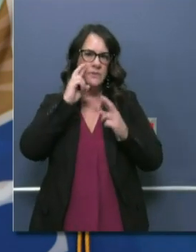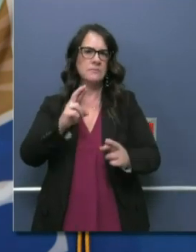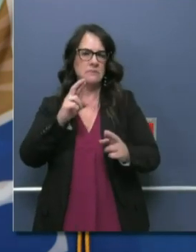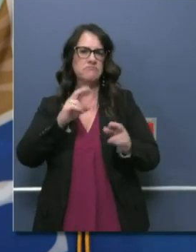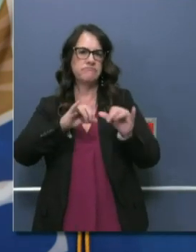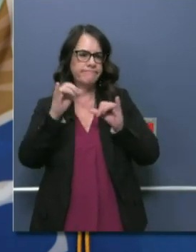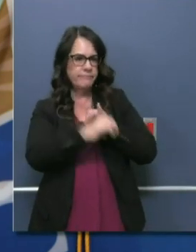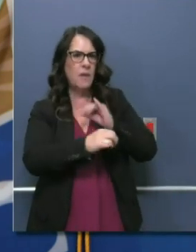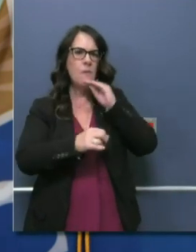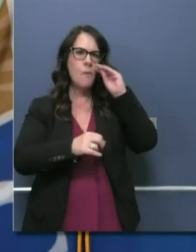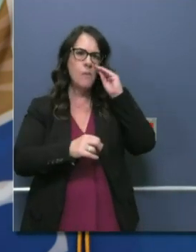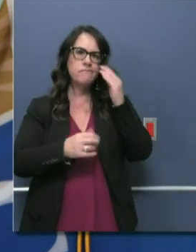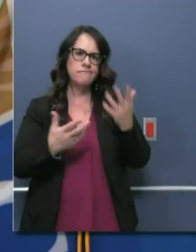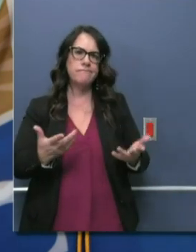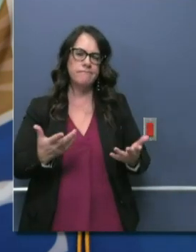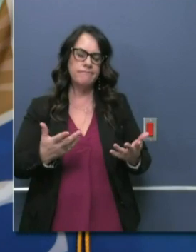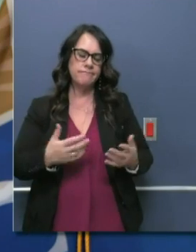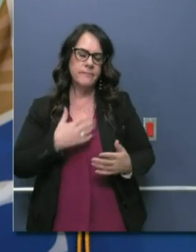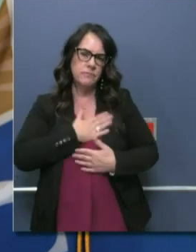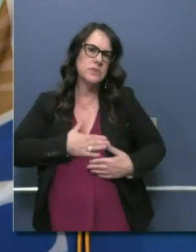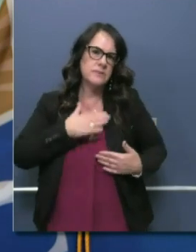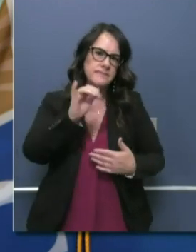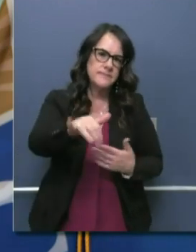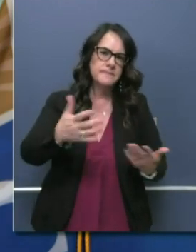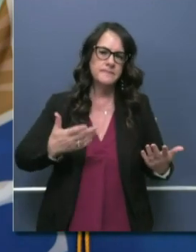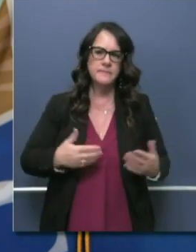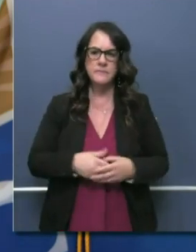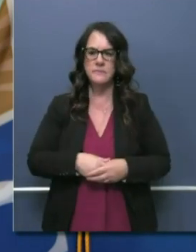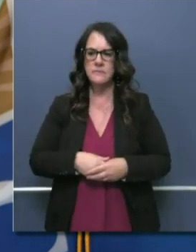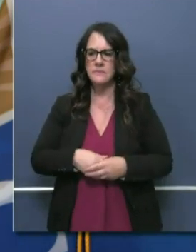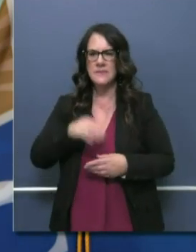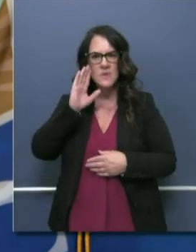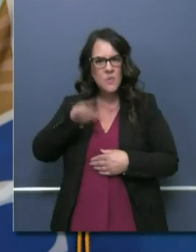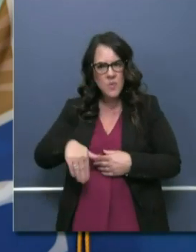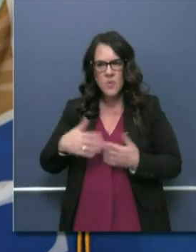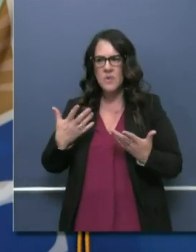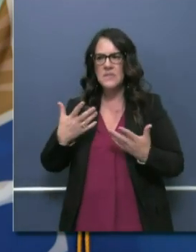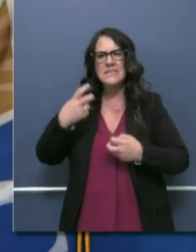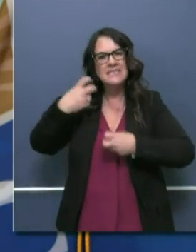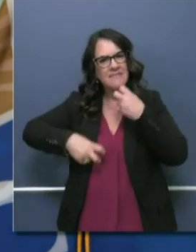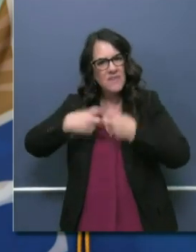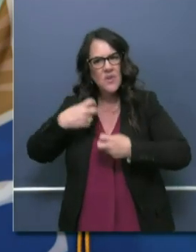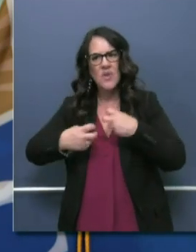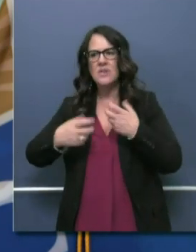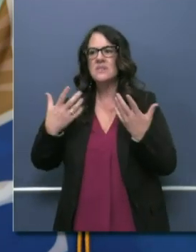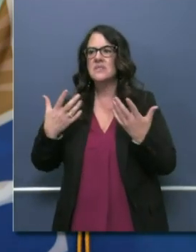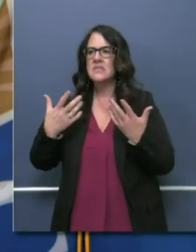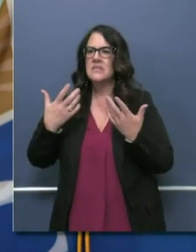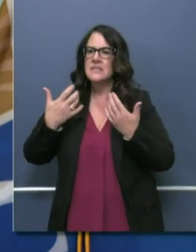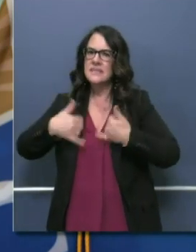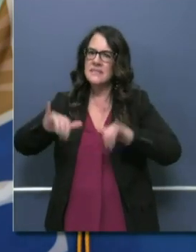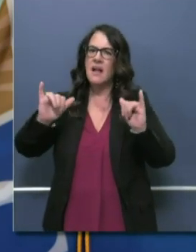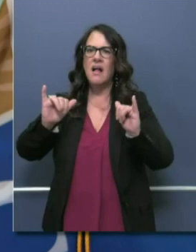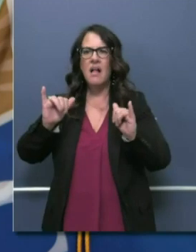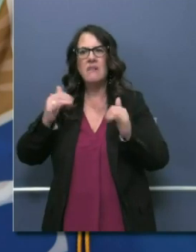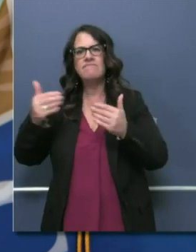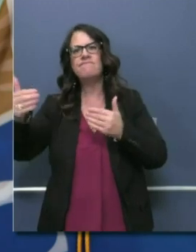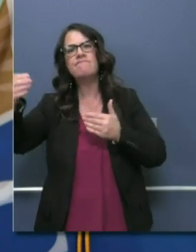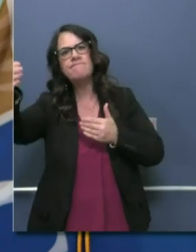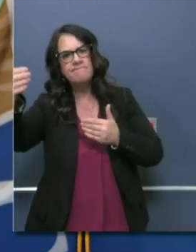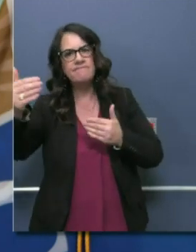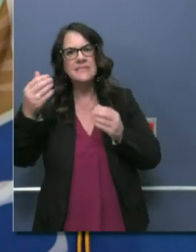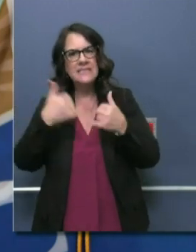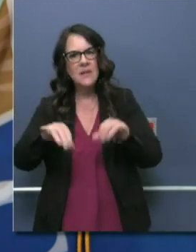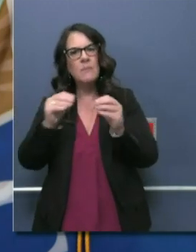we could continue through this very difficult process where there's plenty of headwind, I get it, a lot of white water, and a lot of